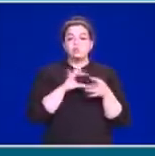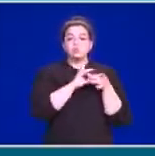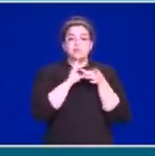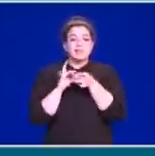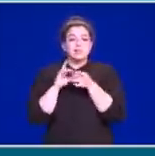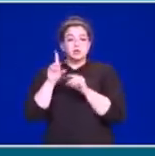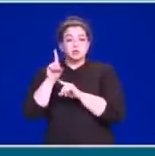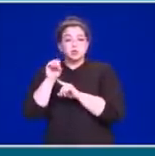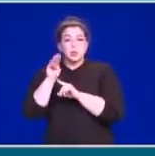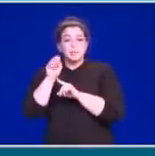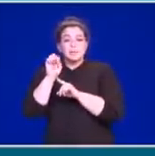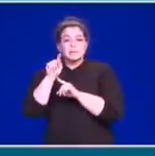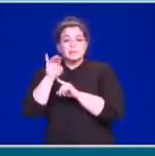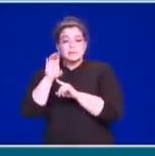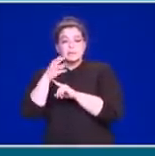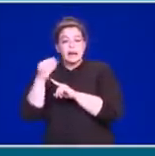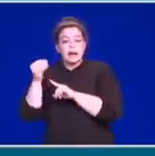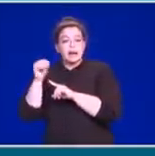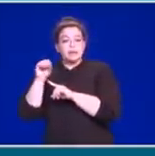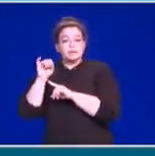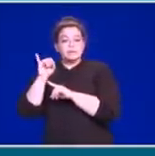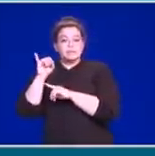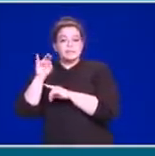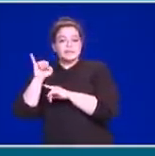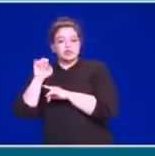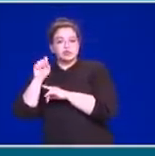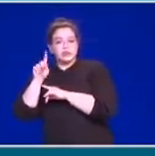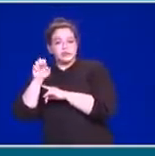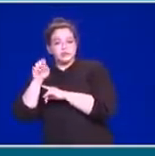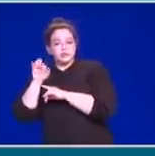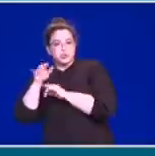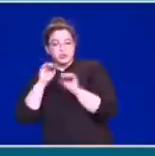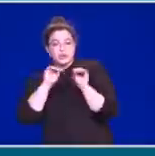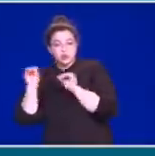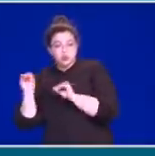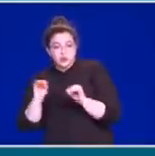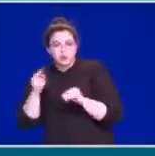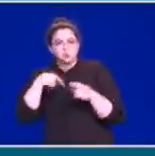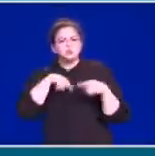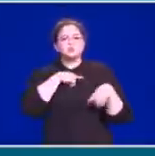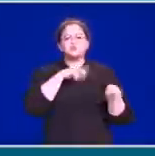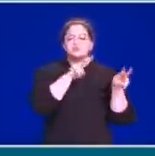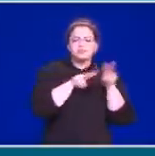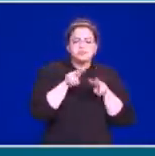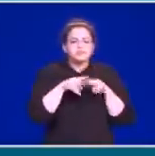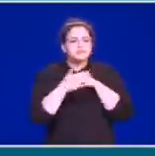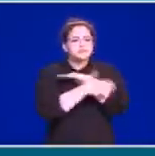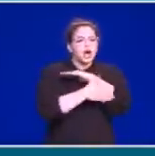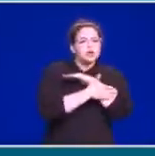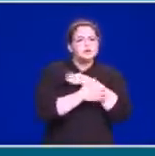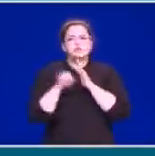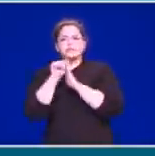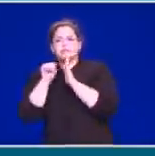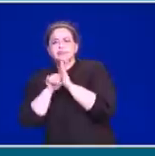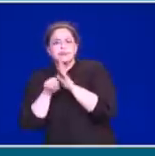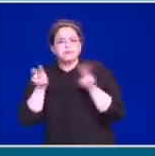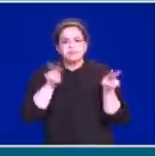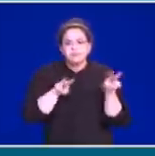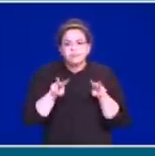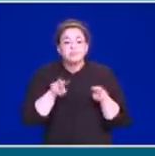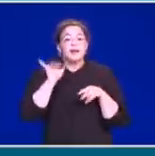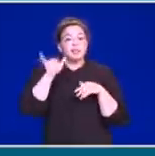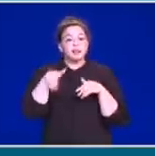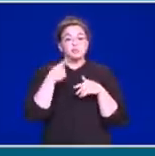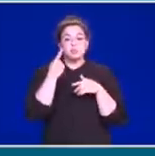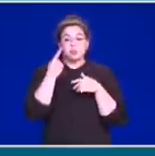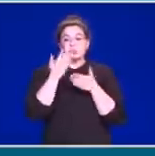domestic and international migration, we look at counties and states, and that's one of the components that we release